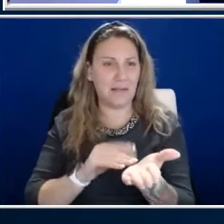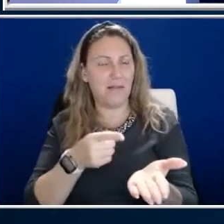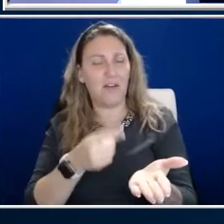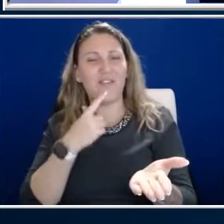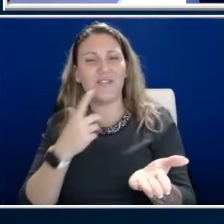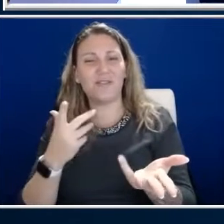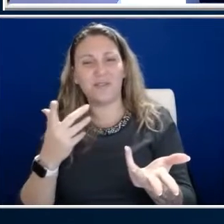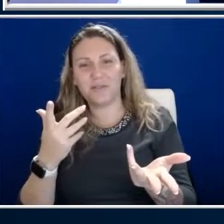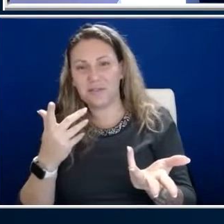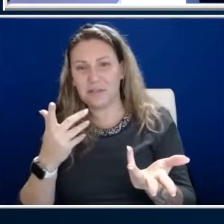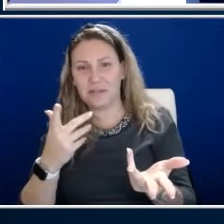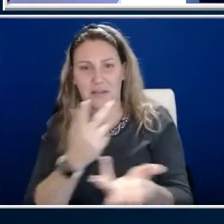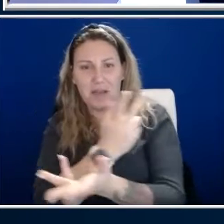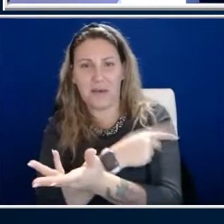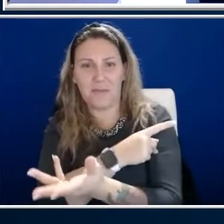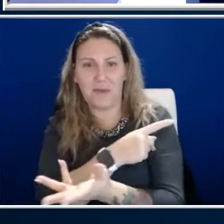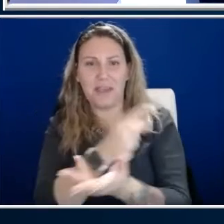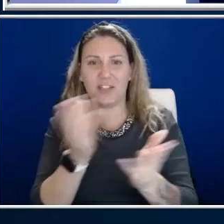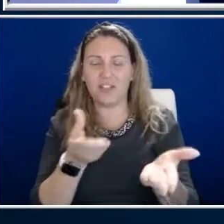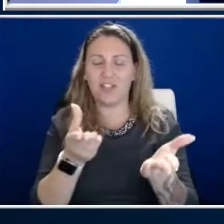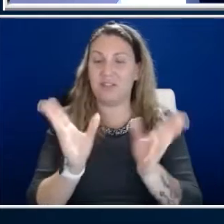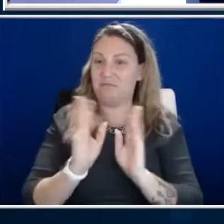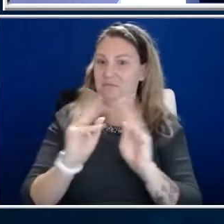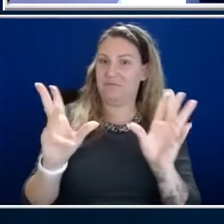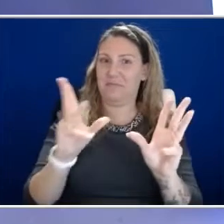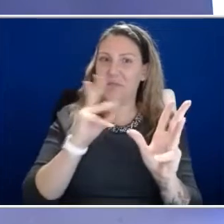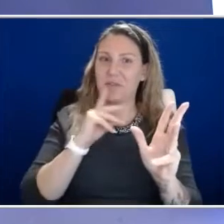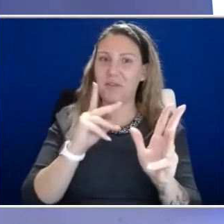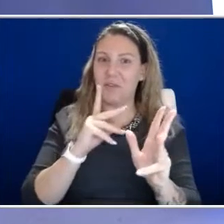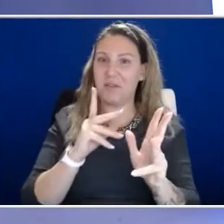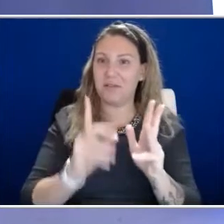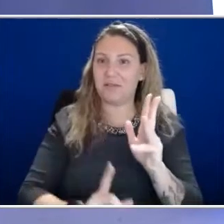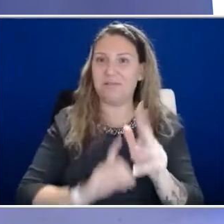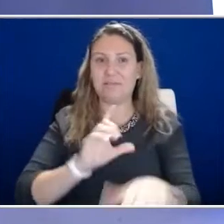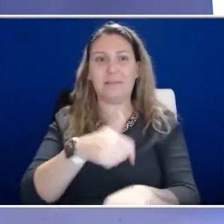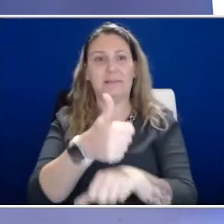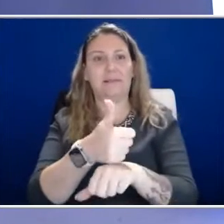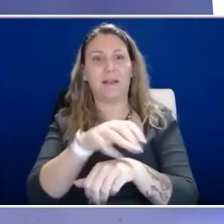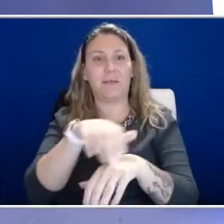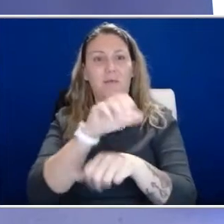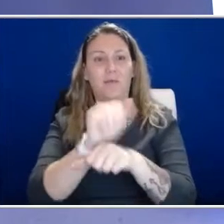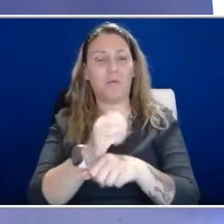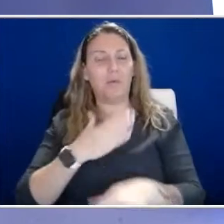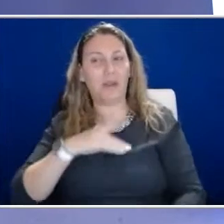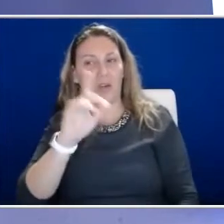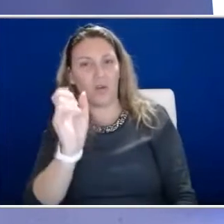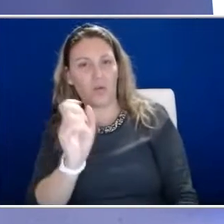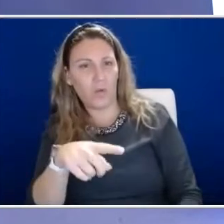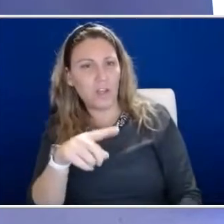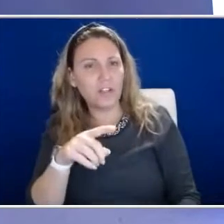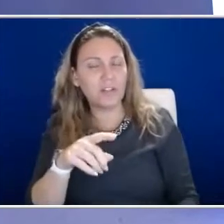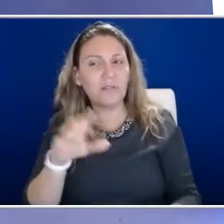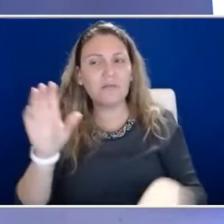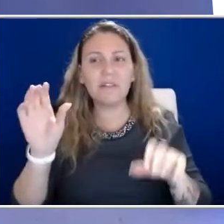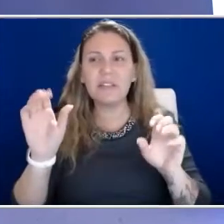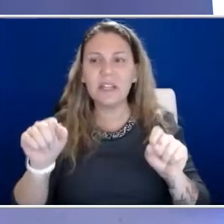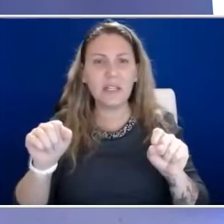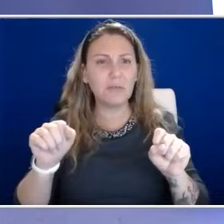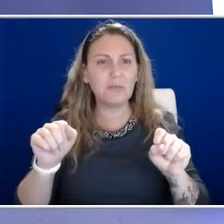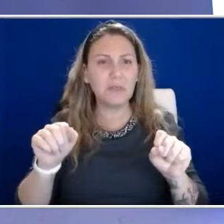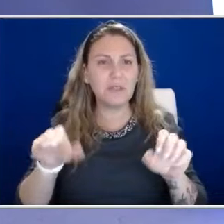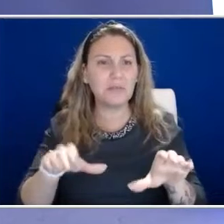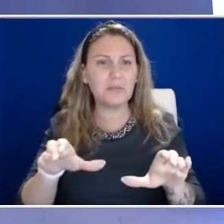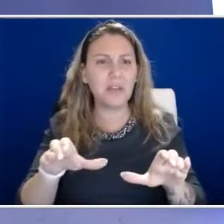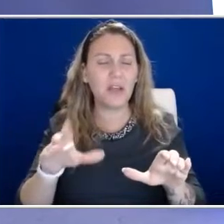our patients here this morning clearly have made appointments to come in and do this, but my question to you, Doc, was, can this be performed on an